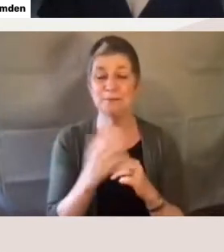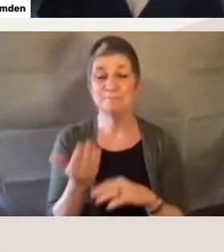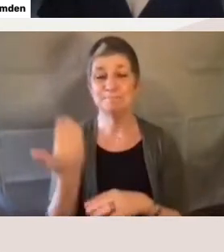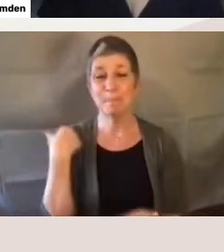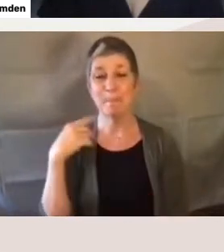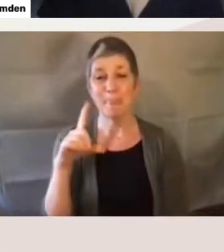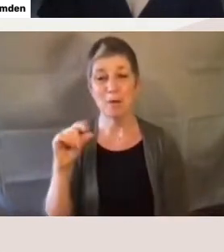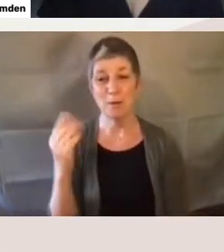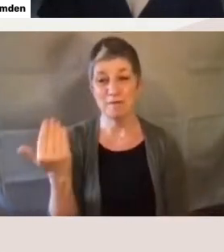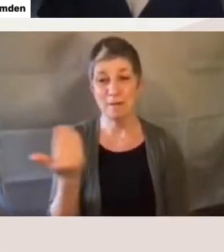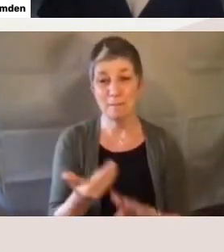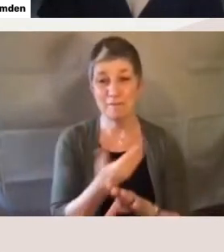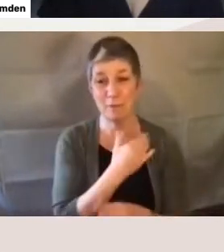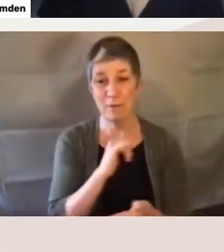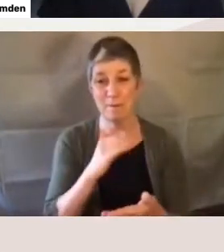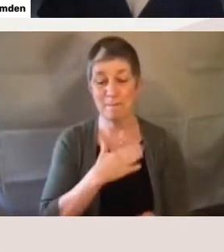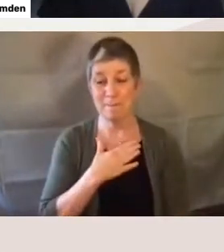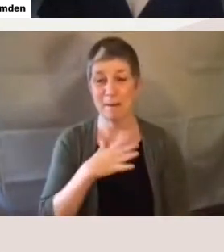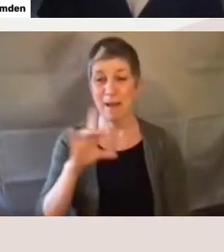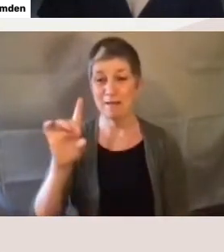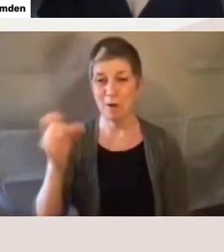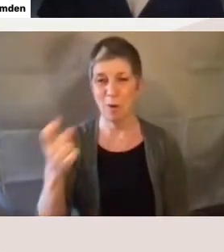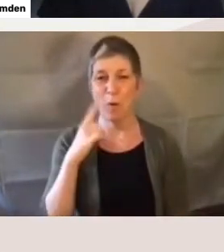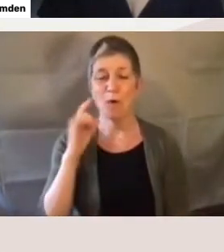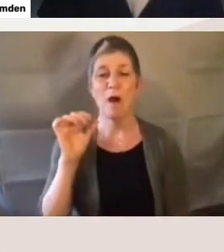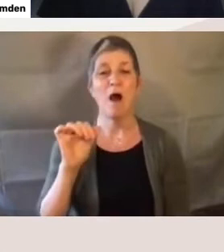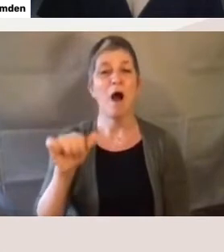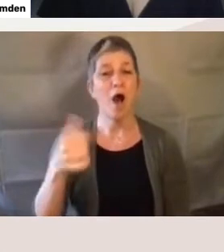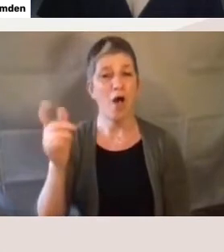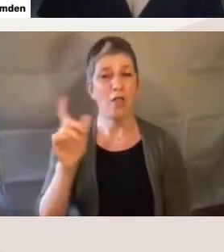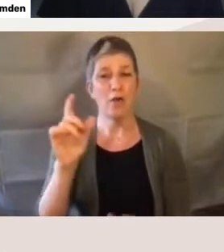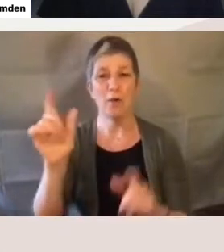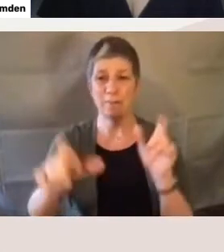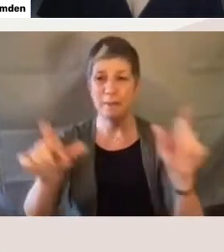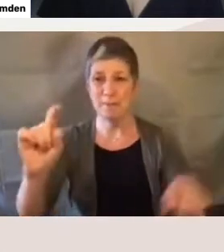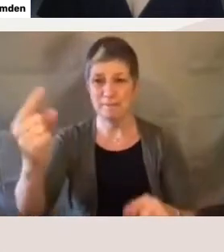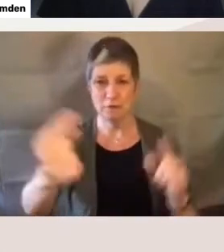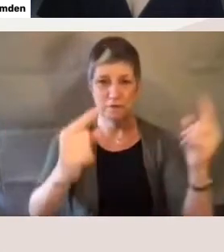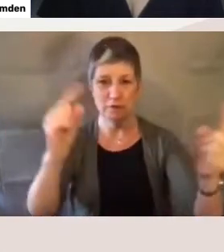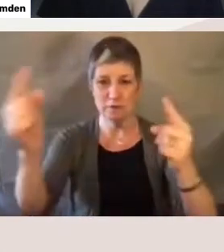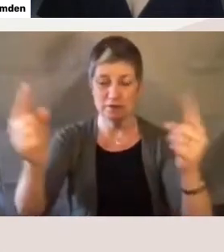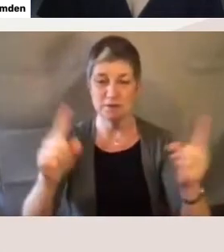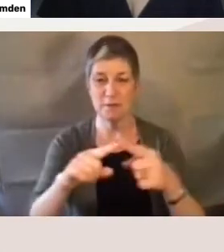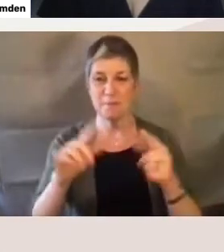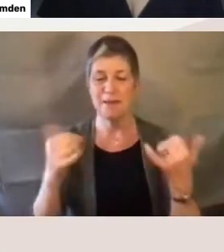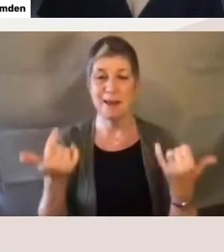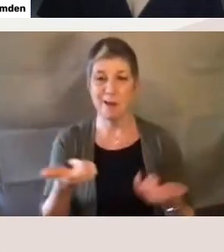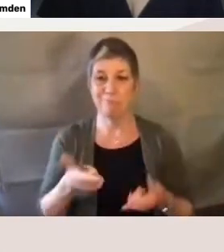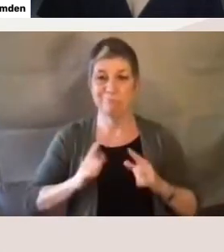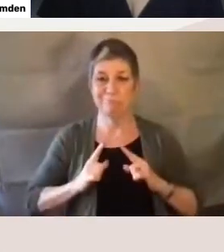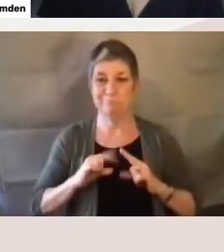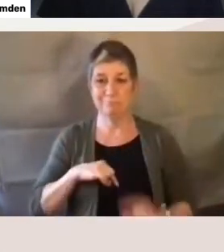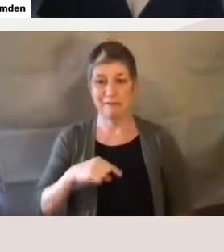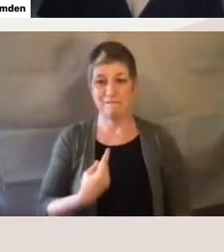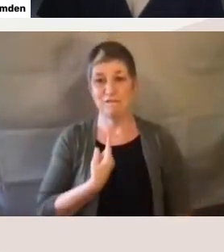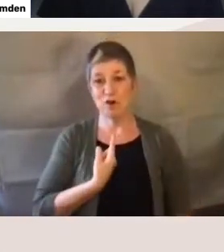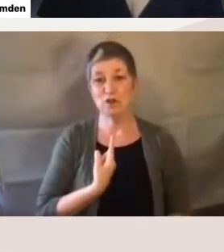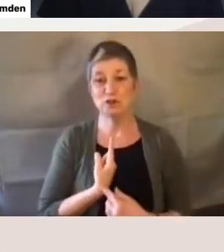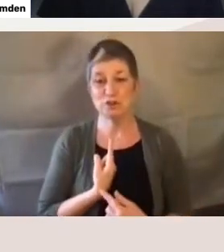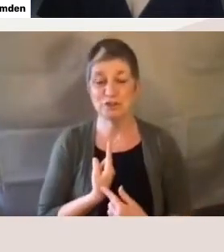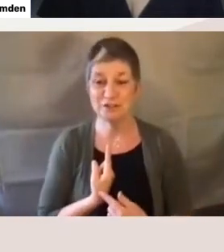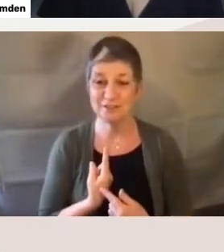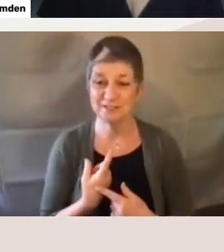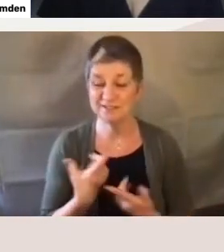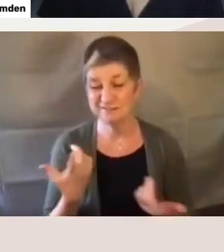2015, before this diagnosis, I was always putting everybody first. And now finally took this unfortunate situation to